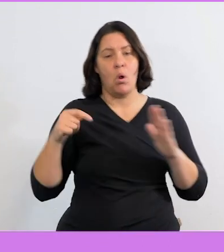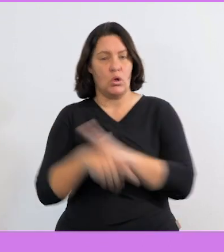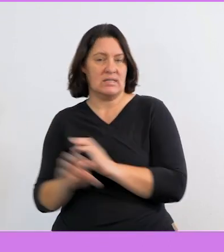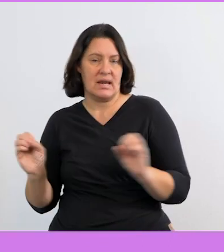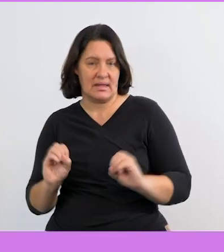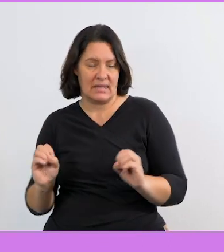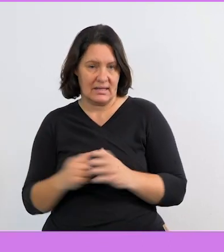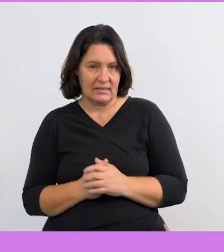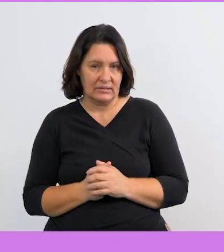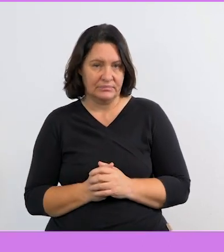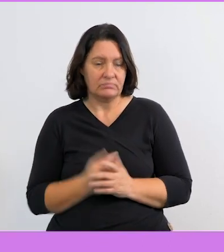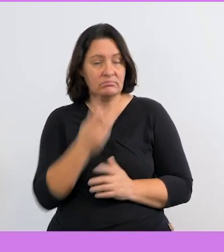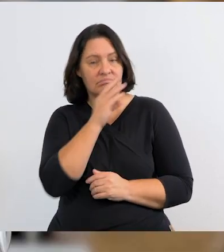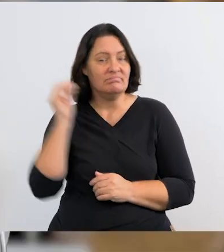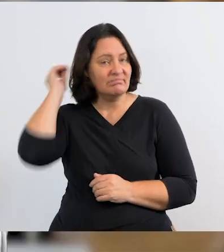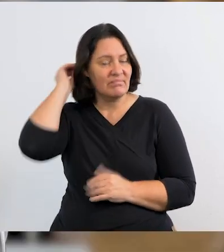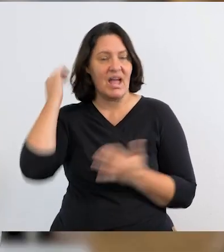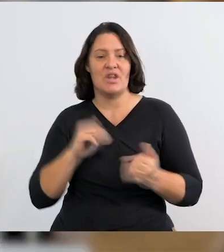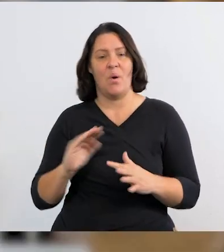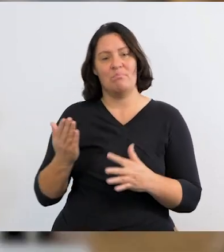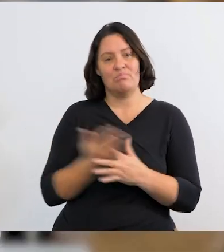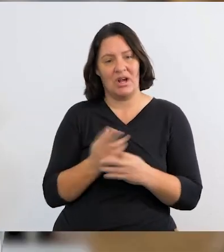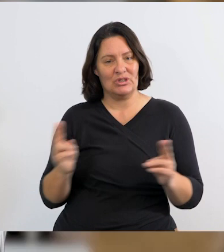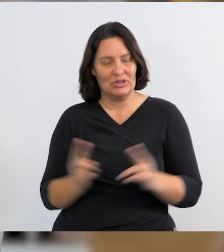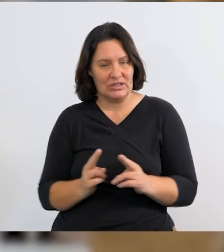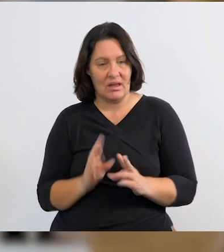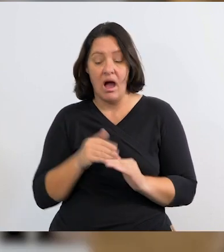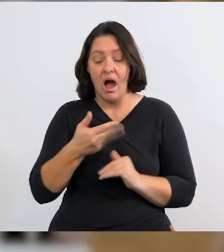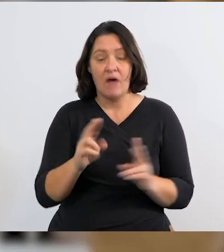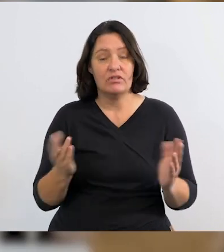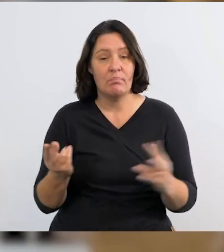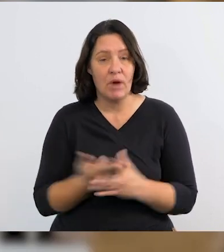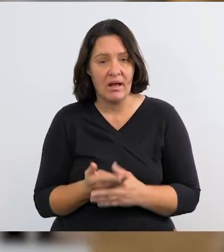profit nor a loss. So guys, with that in mind, let us quickly take